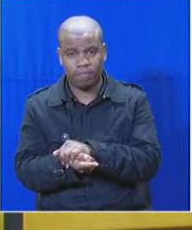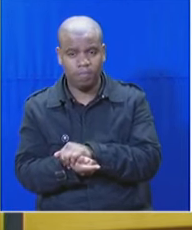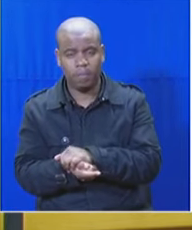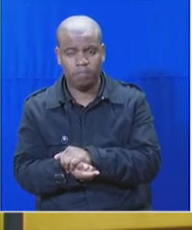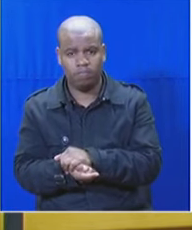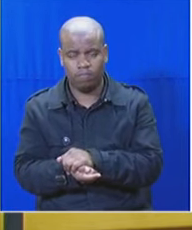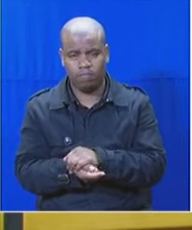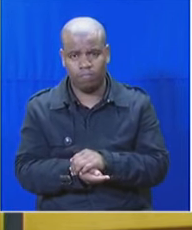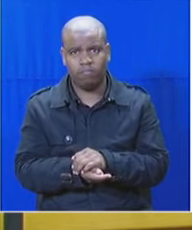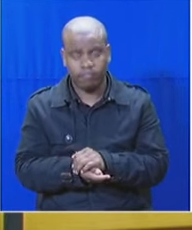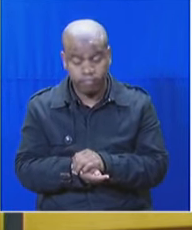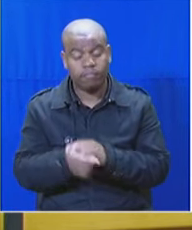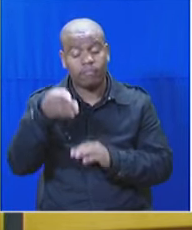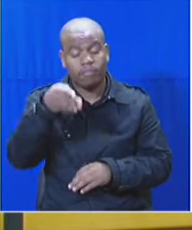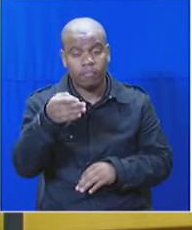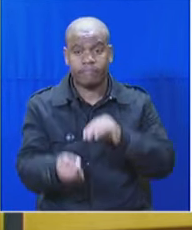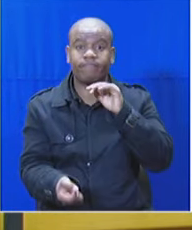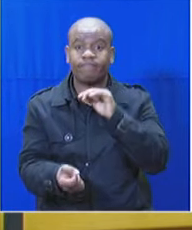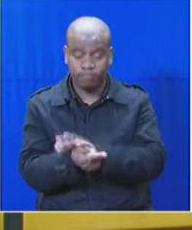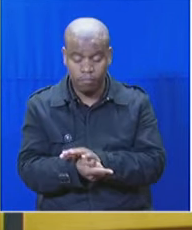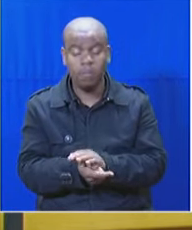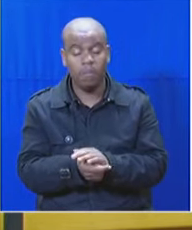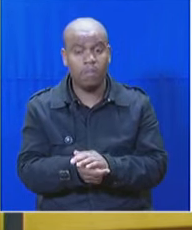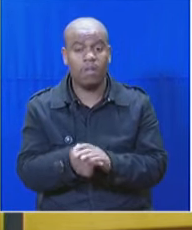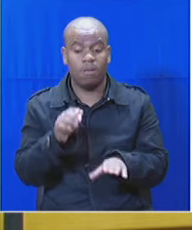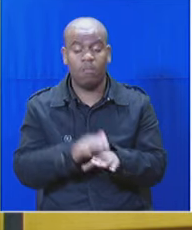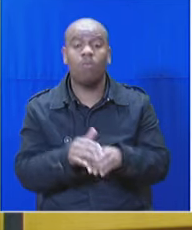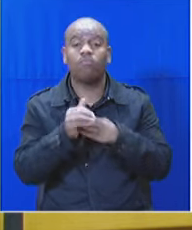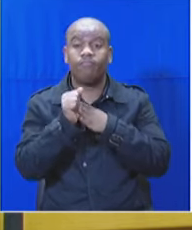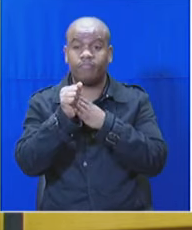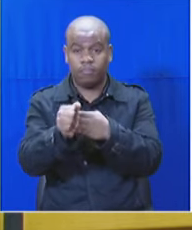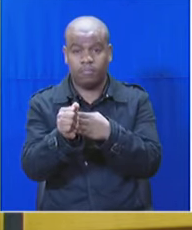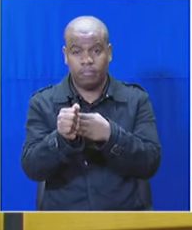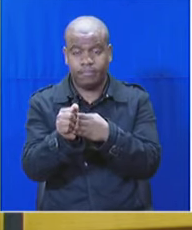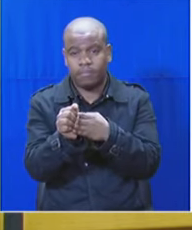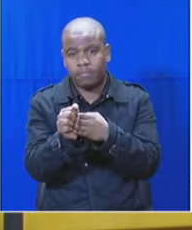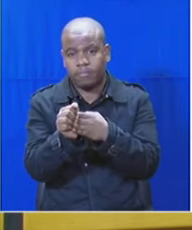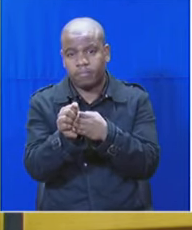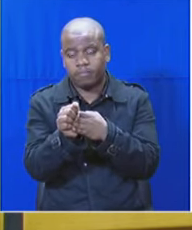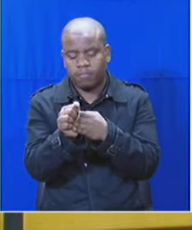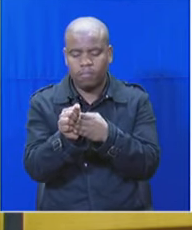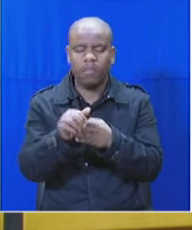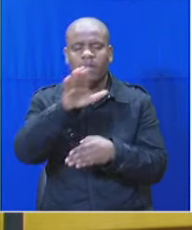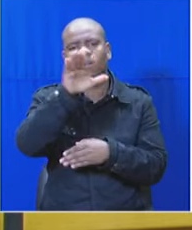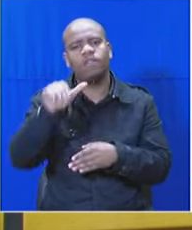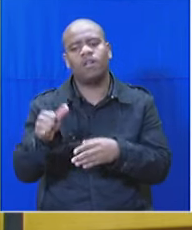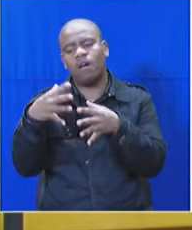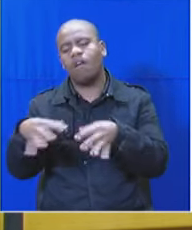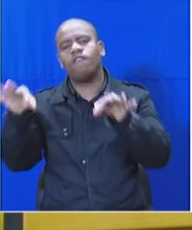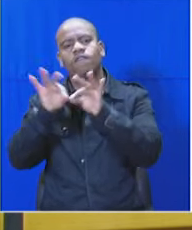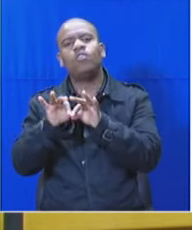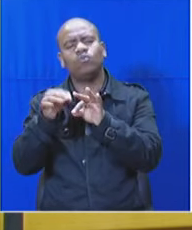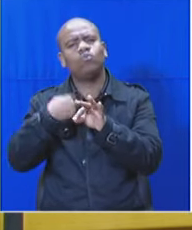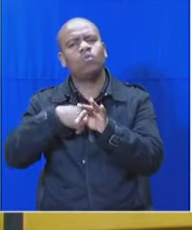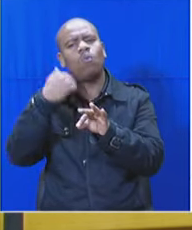Chair, this has therefore led to the inculcation of a reactionary and African values, which we want